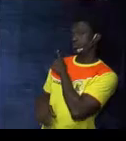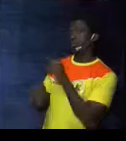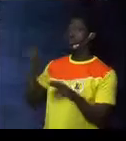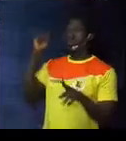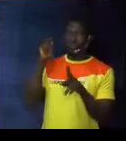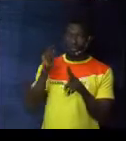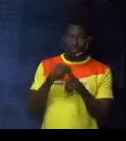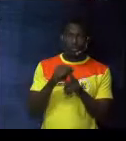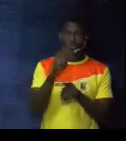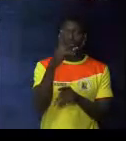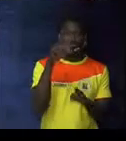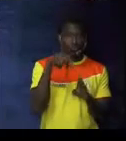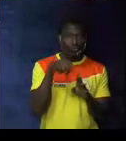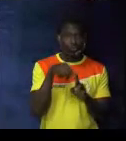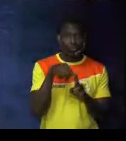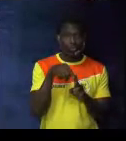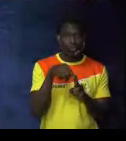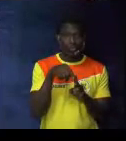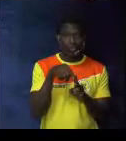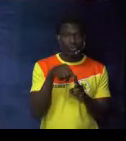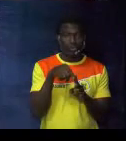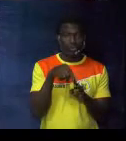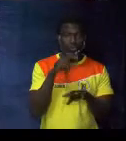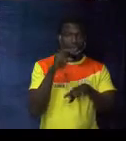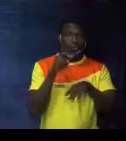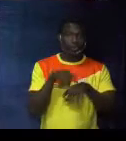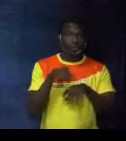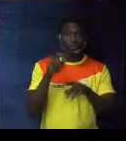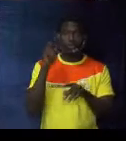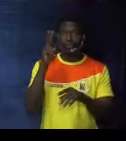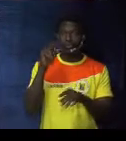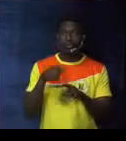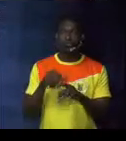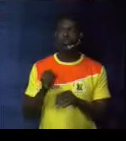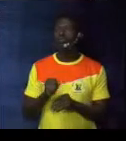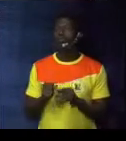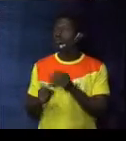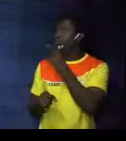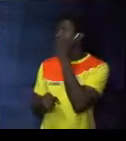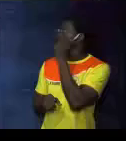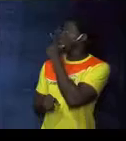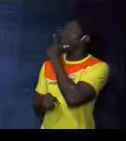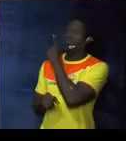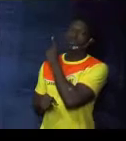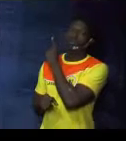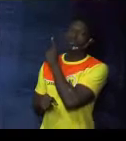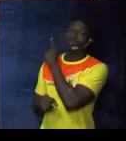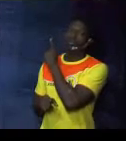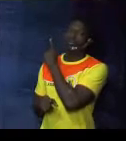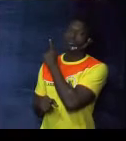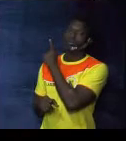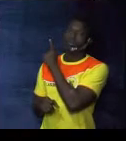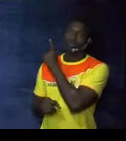as it touches 2 points and passes through the center, it is a diameter.